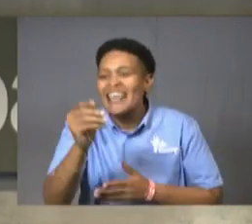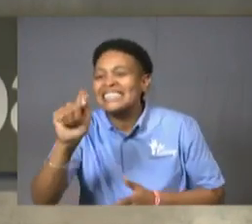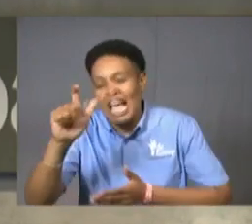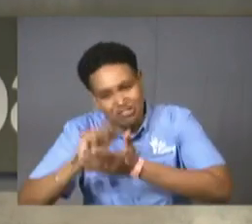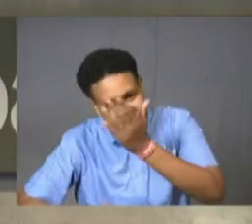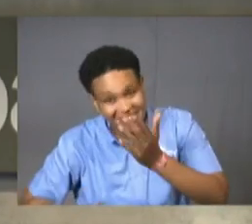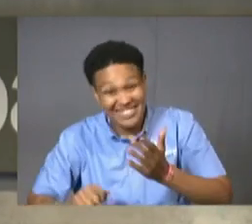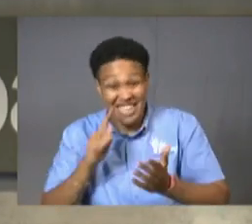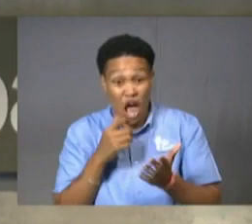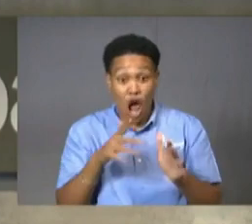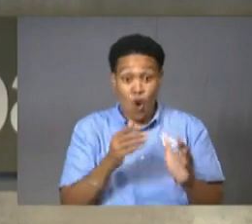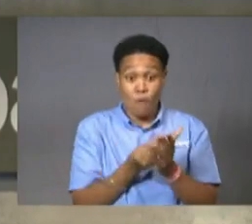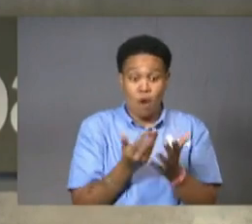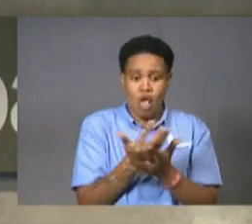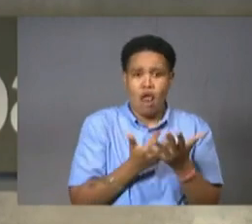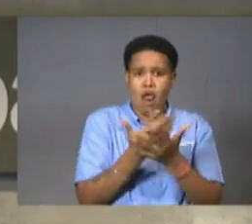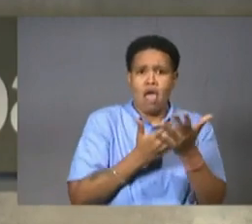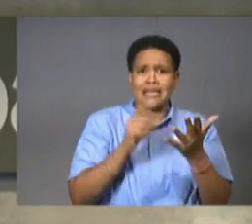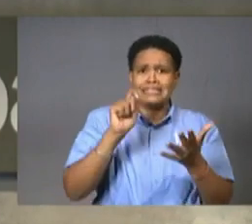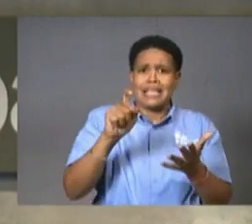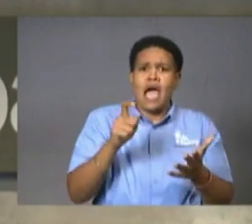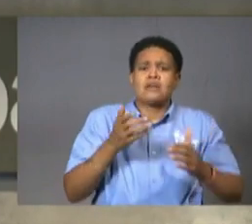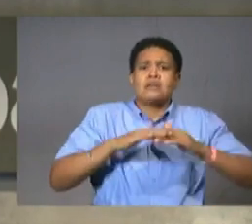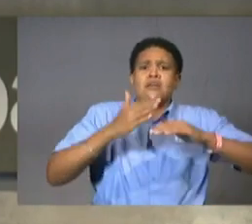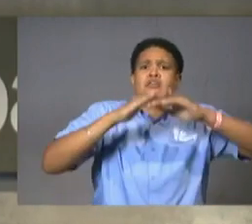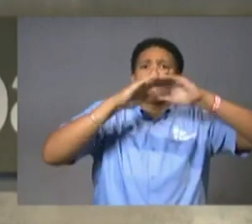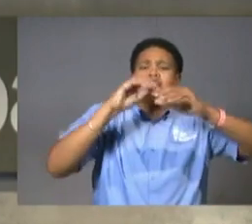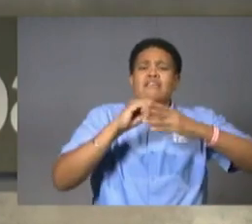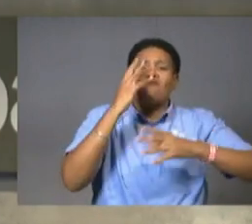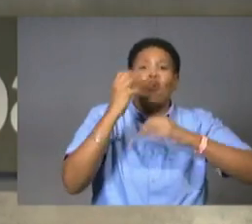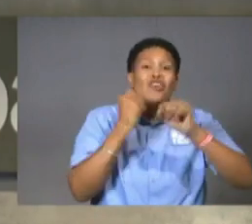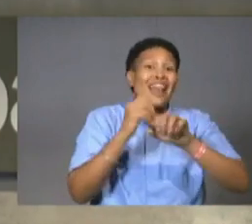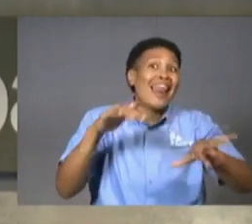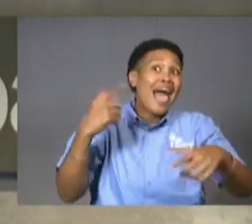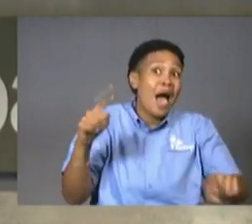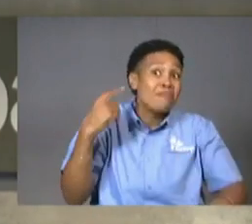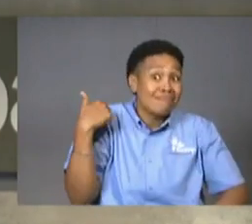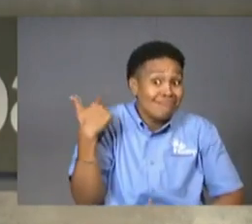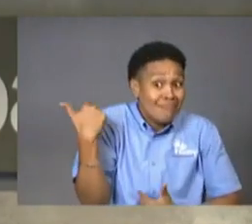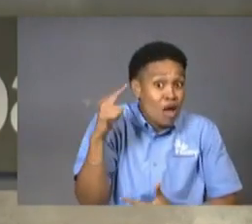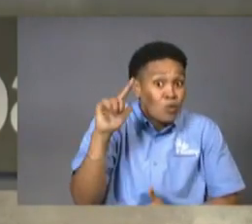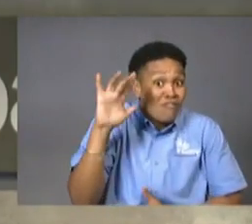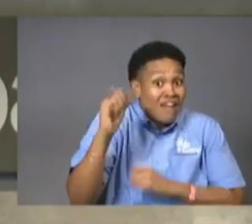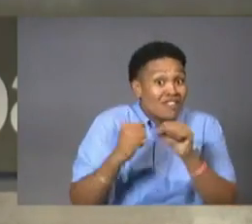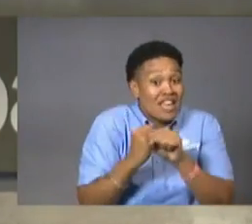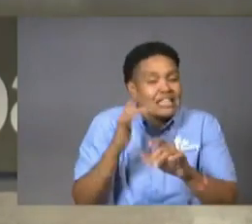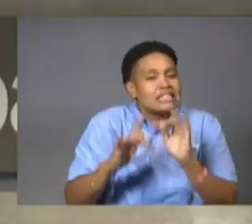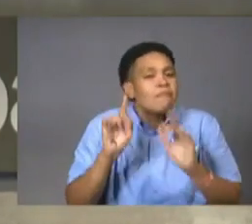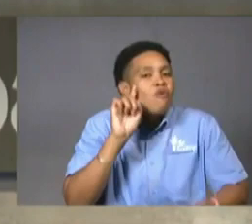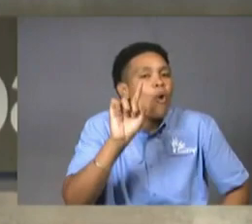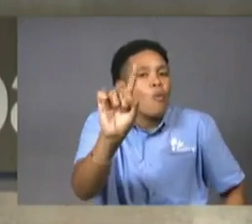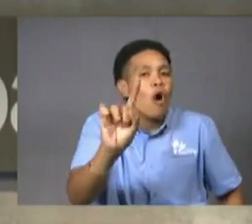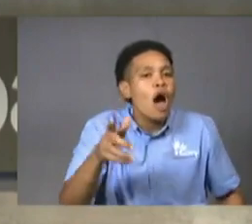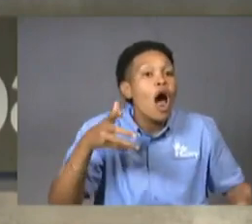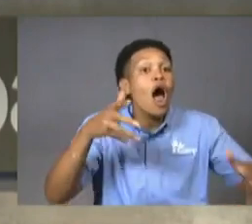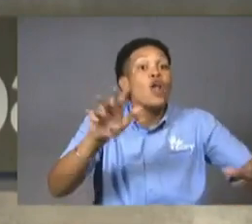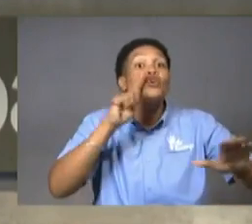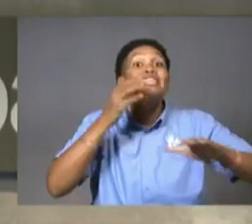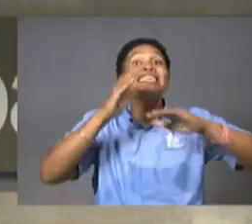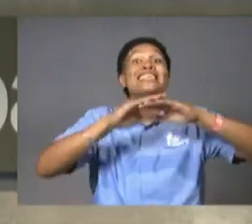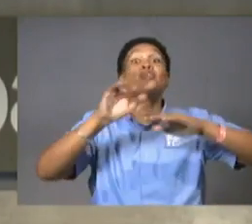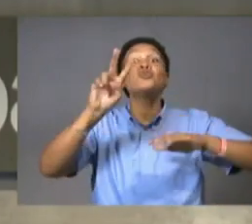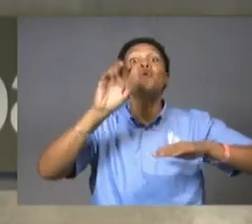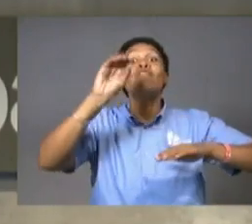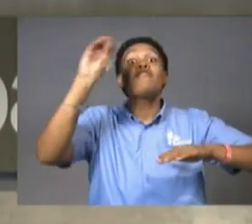years, which has not happened in the last 25 years except for one. And it's allowed for us to increase capital expenditure by 250%,